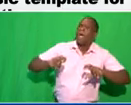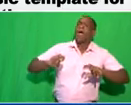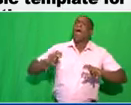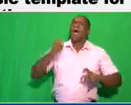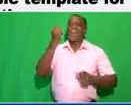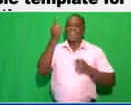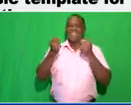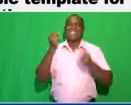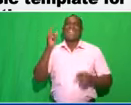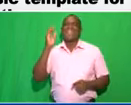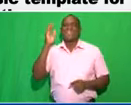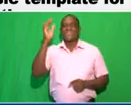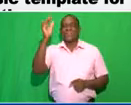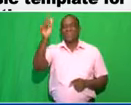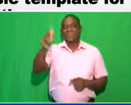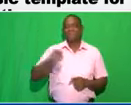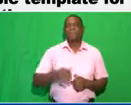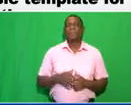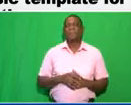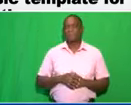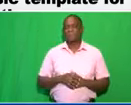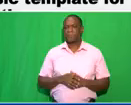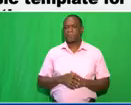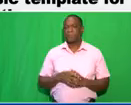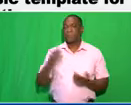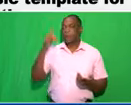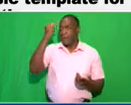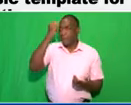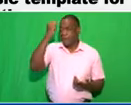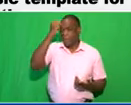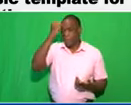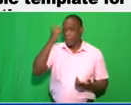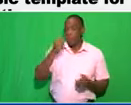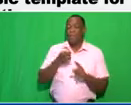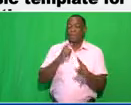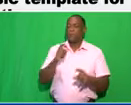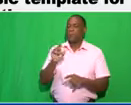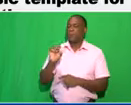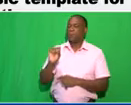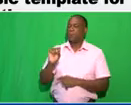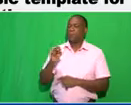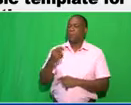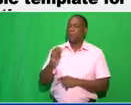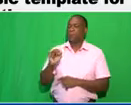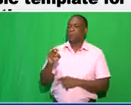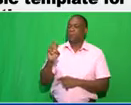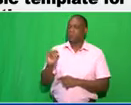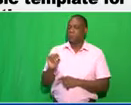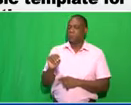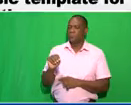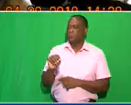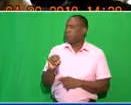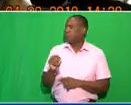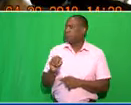mean, use this theory by Otto Scharmer, which is called U